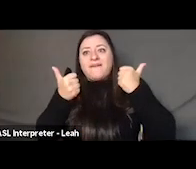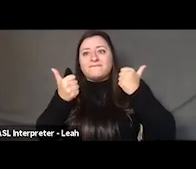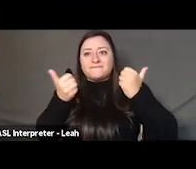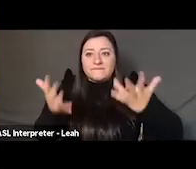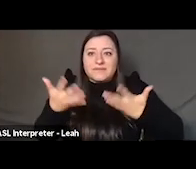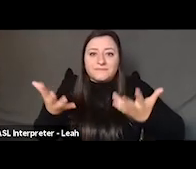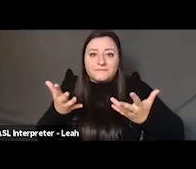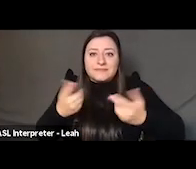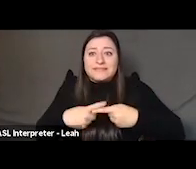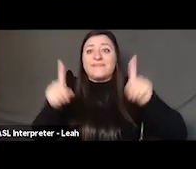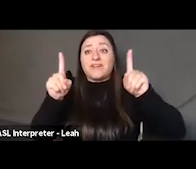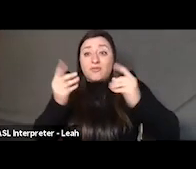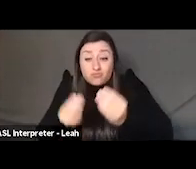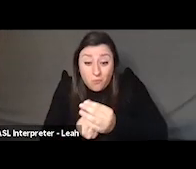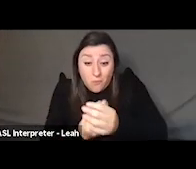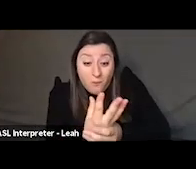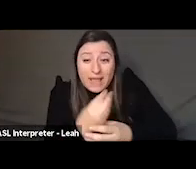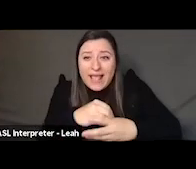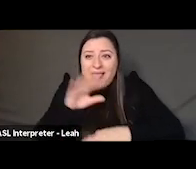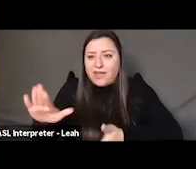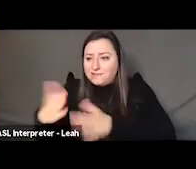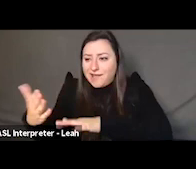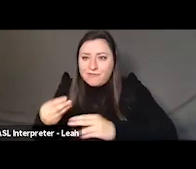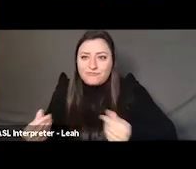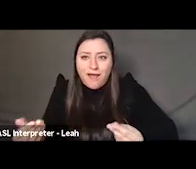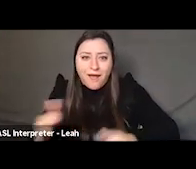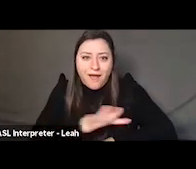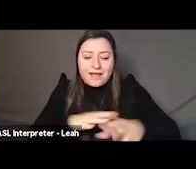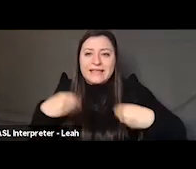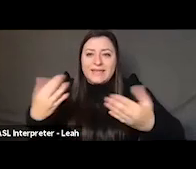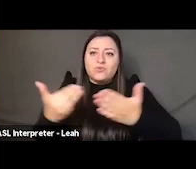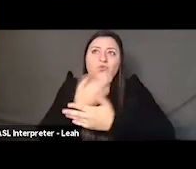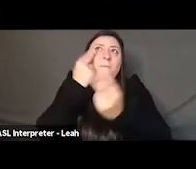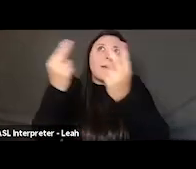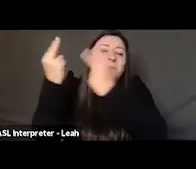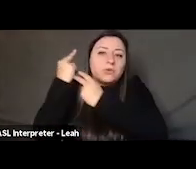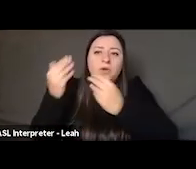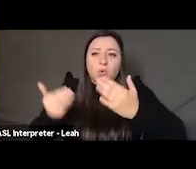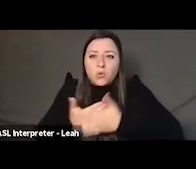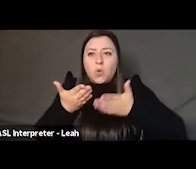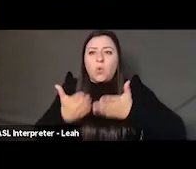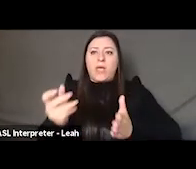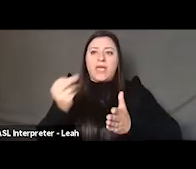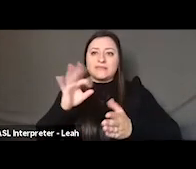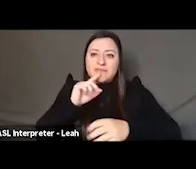their playgrounds and that gives them new memories and new ways of actually connecting to nature.